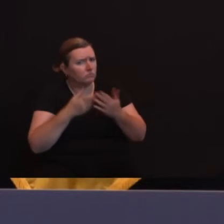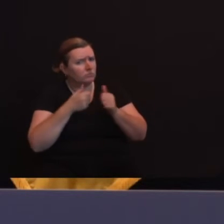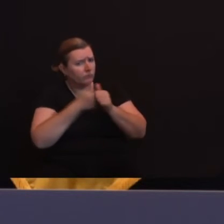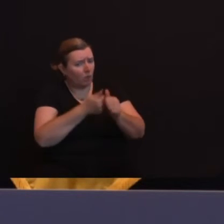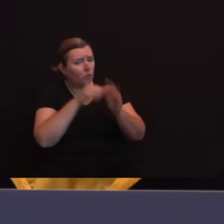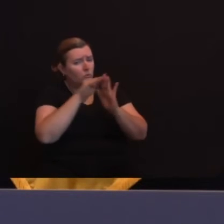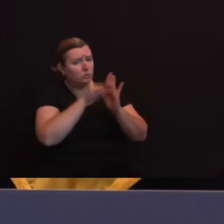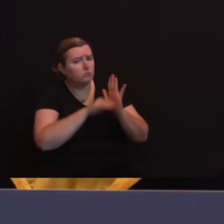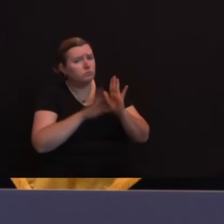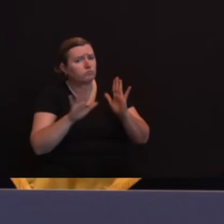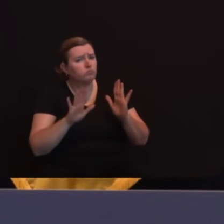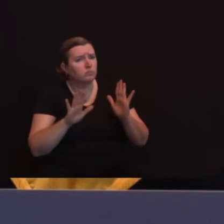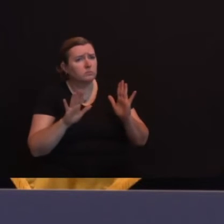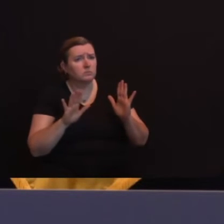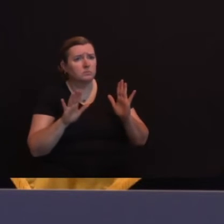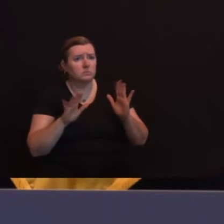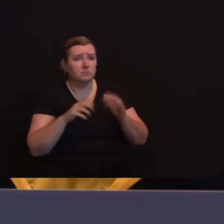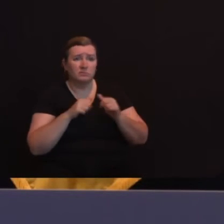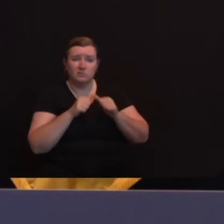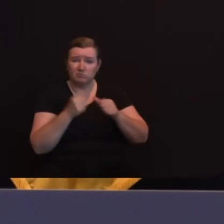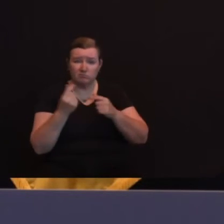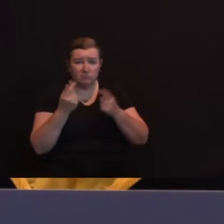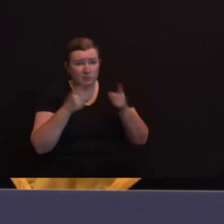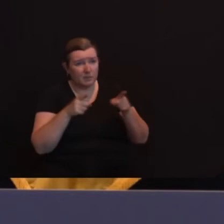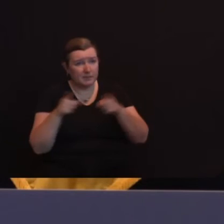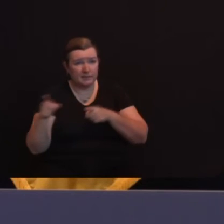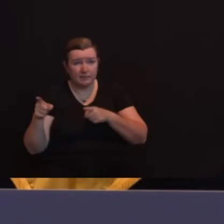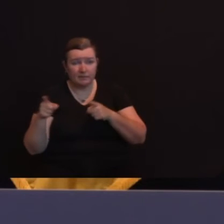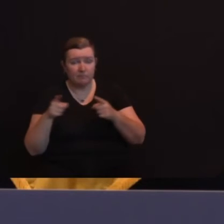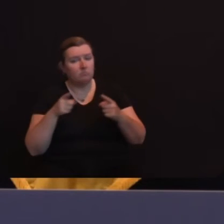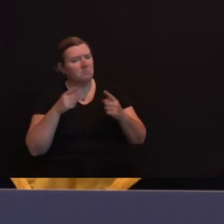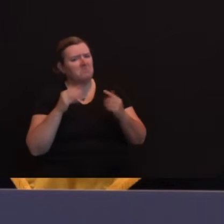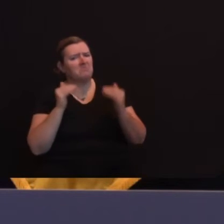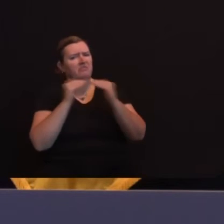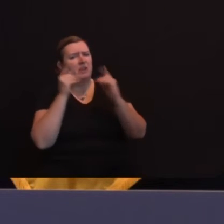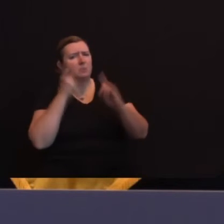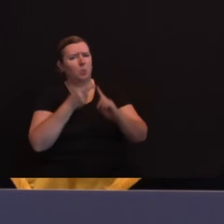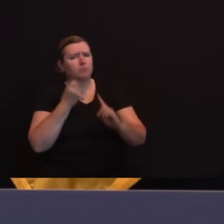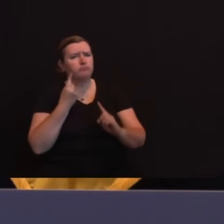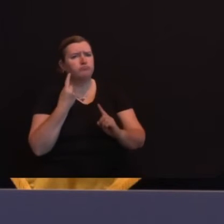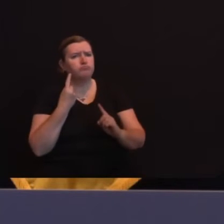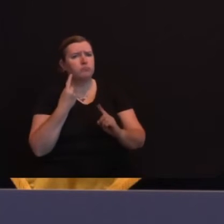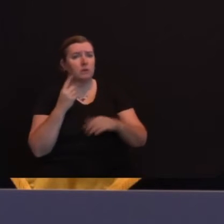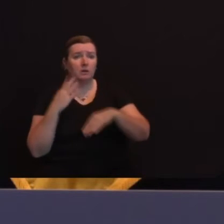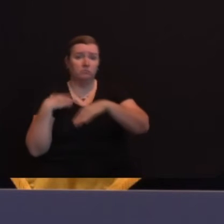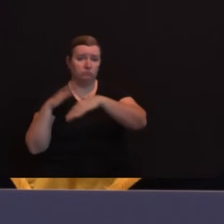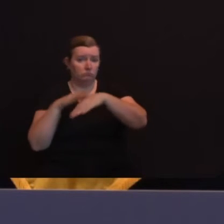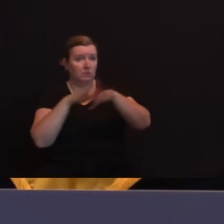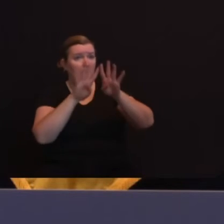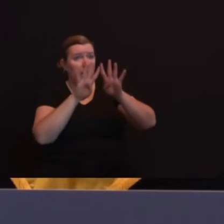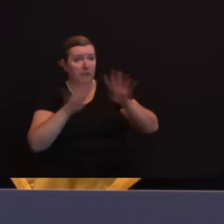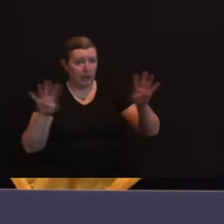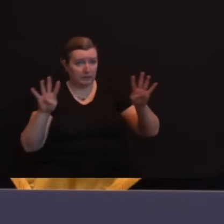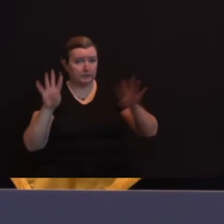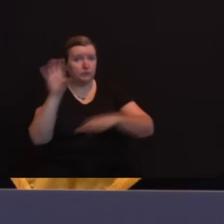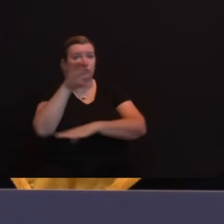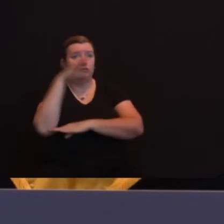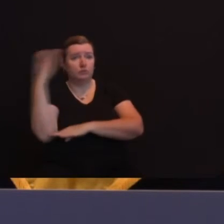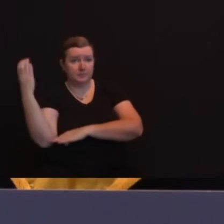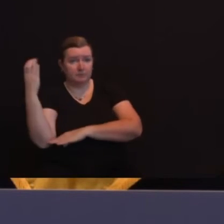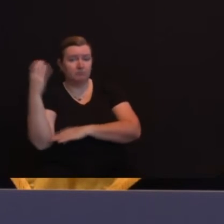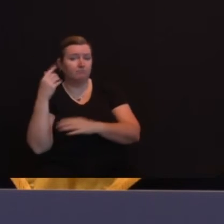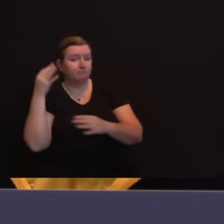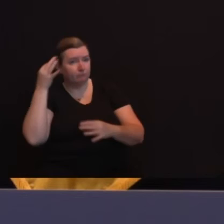it to continue to happen. So very fair point. You've got, at a minimum, we've got Hanukkah and Christmas coming up, Advent